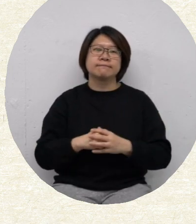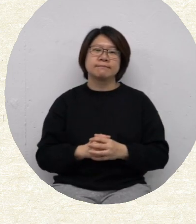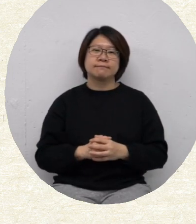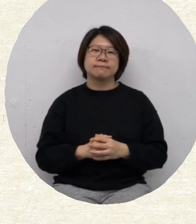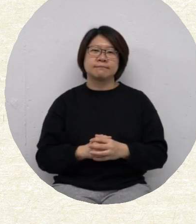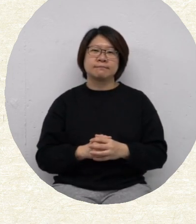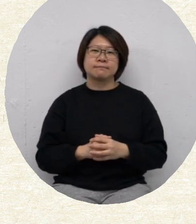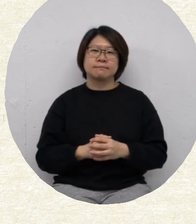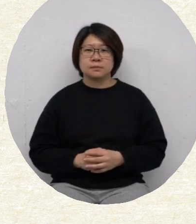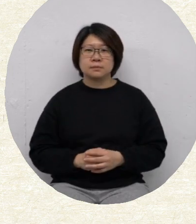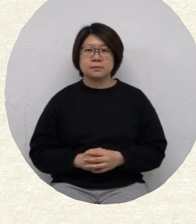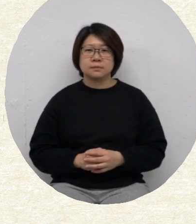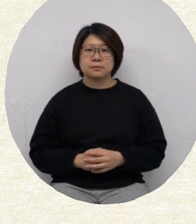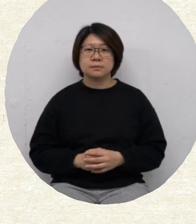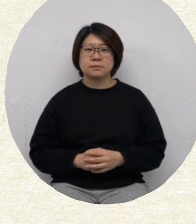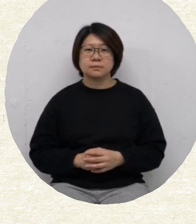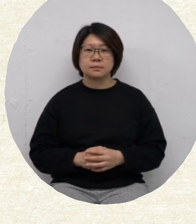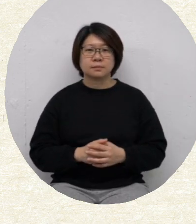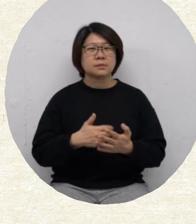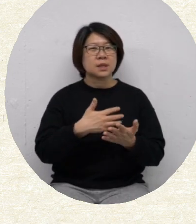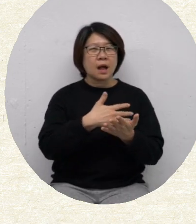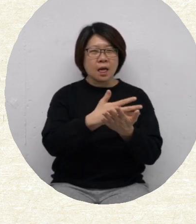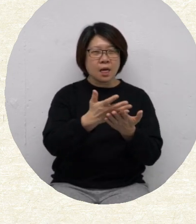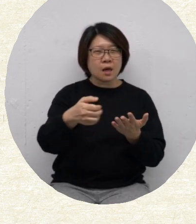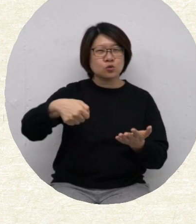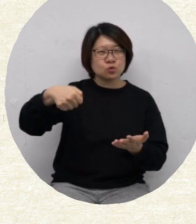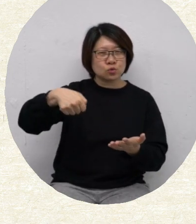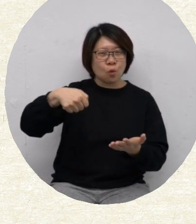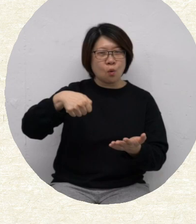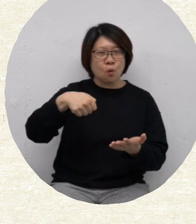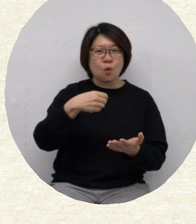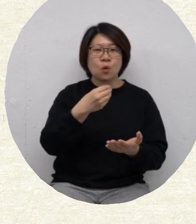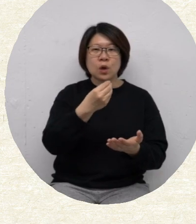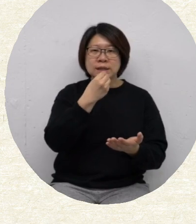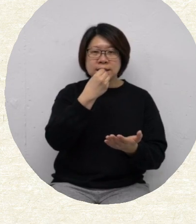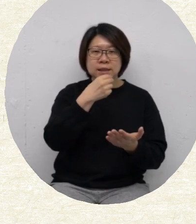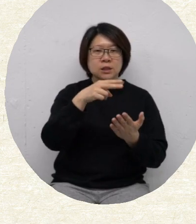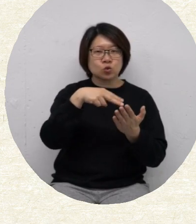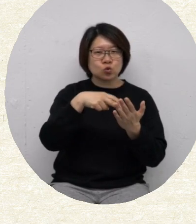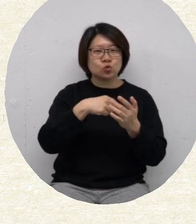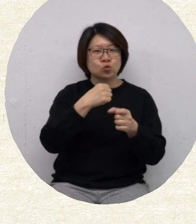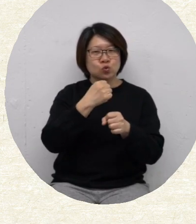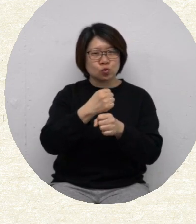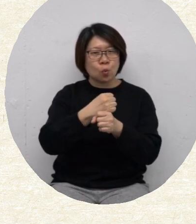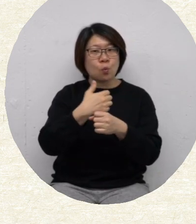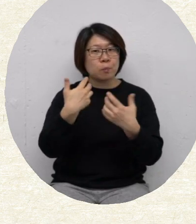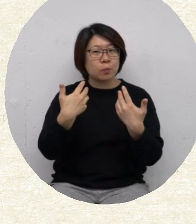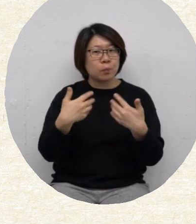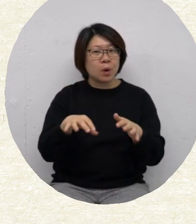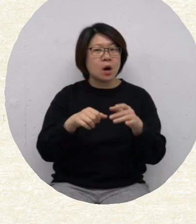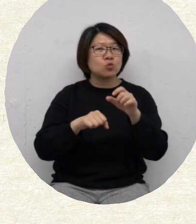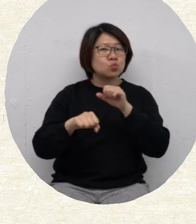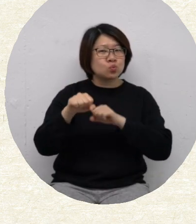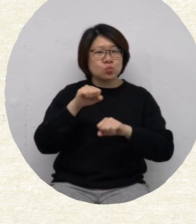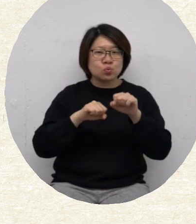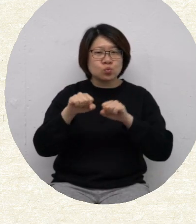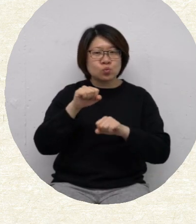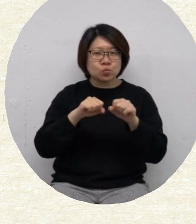I was observing this ever-present, yet always changing still life of a sort that occurs on my kitchen